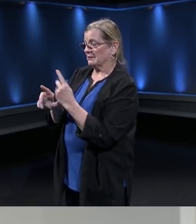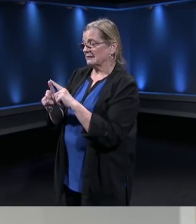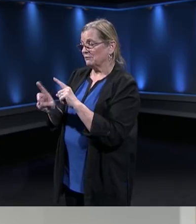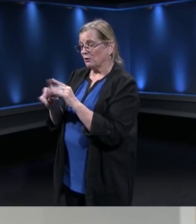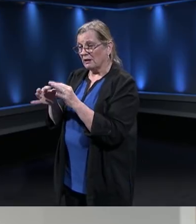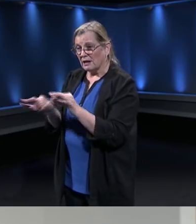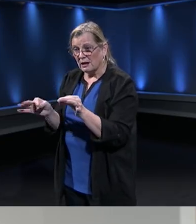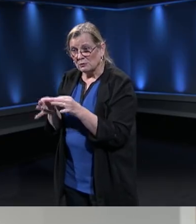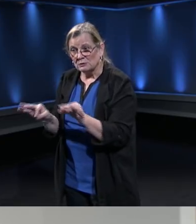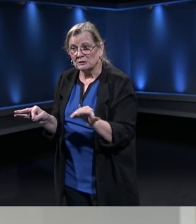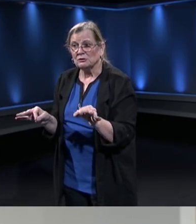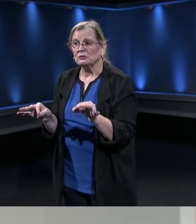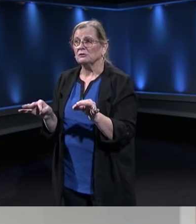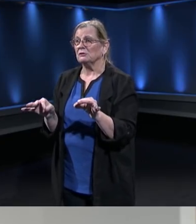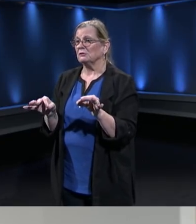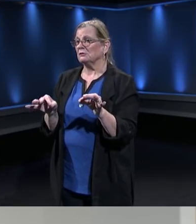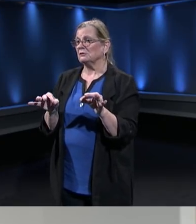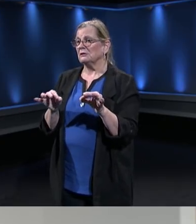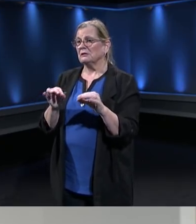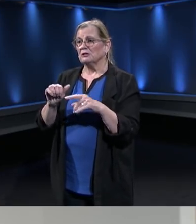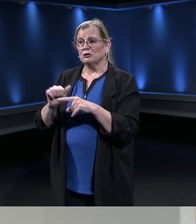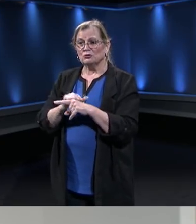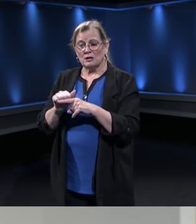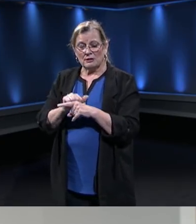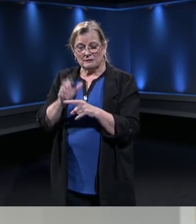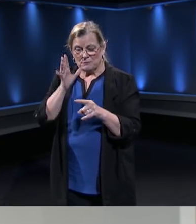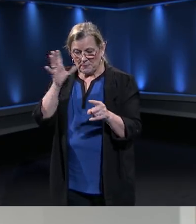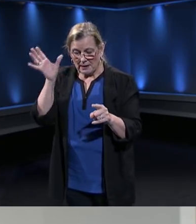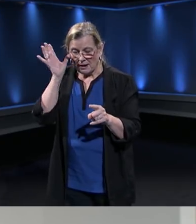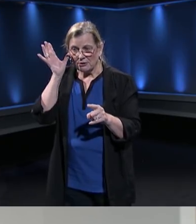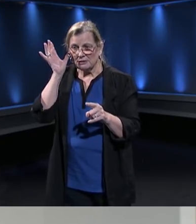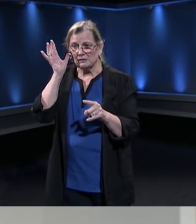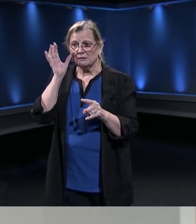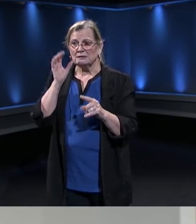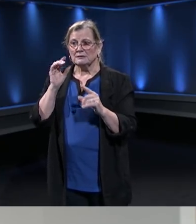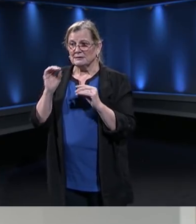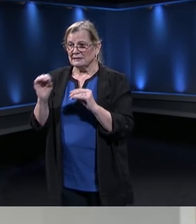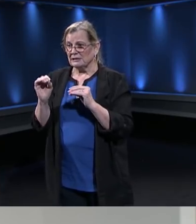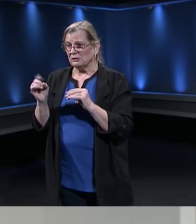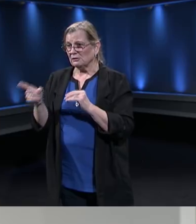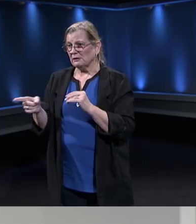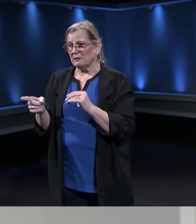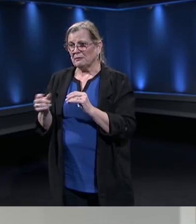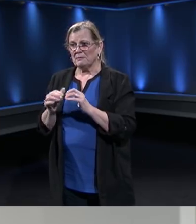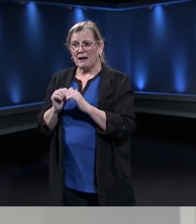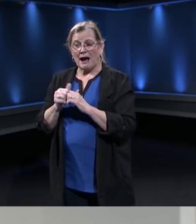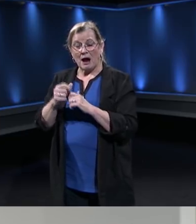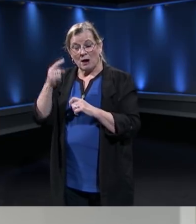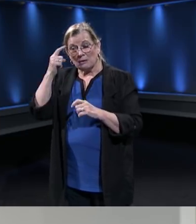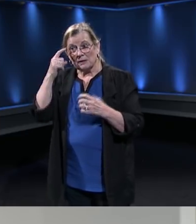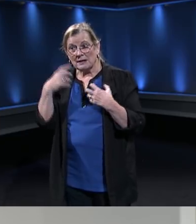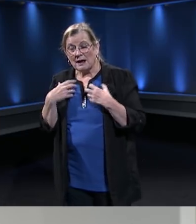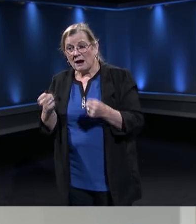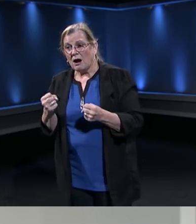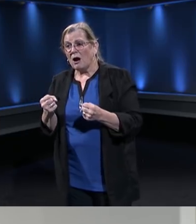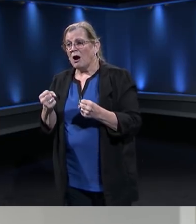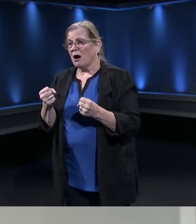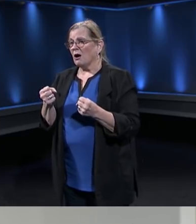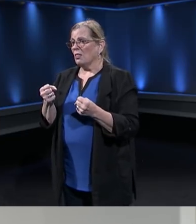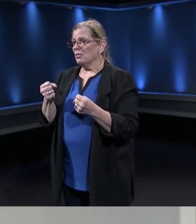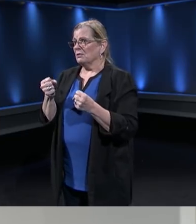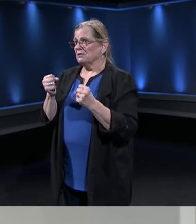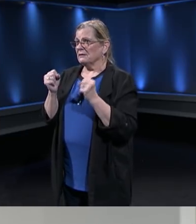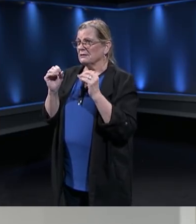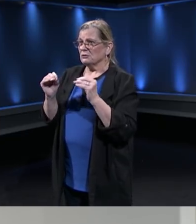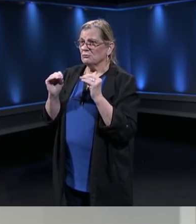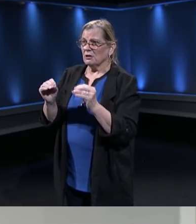modules of training for parents to learn more about mental health, instructional practices, and we've